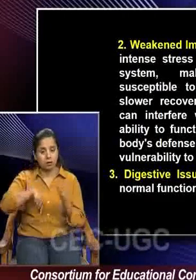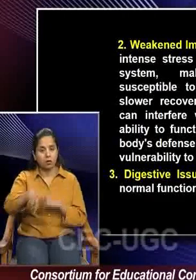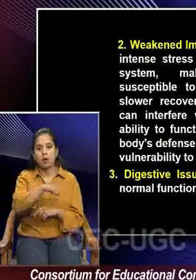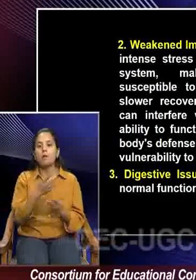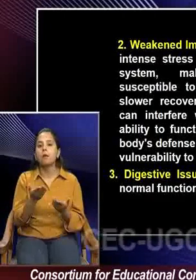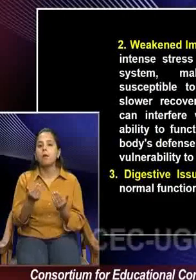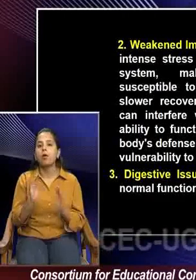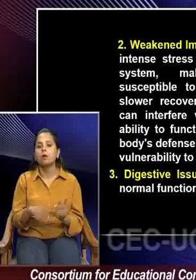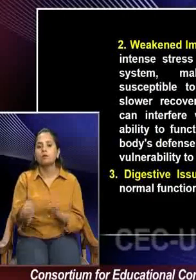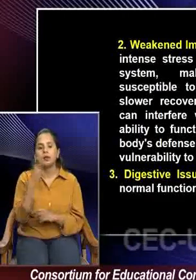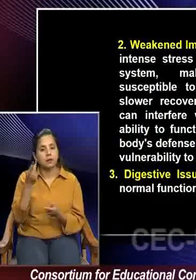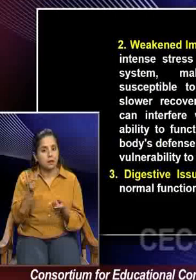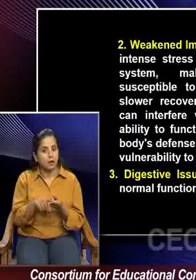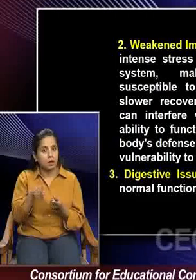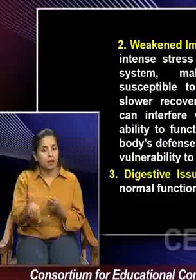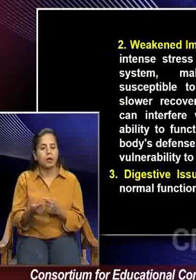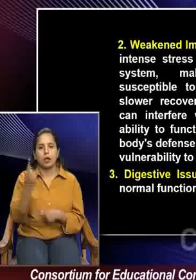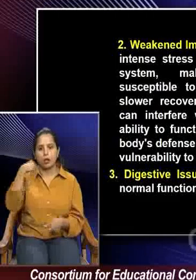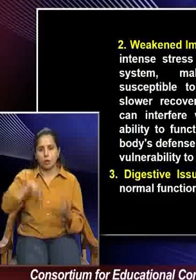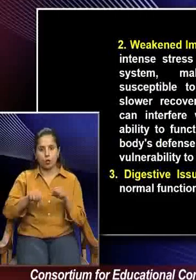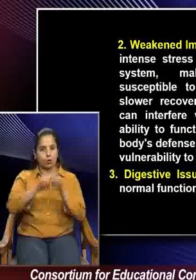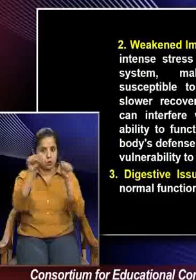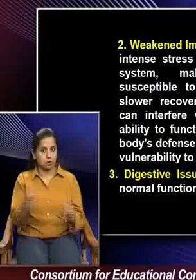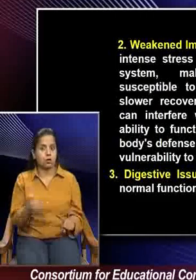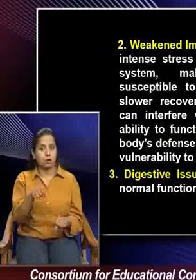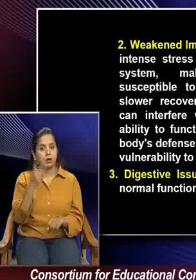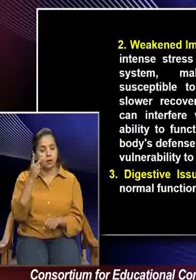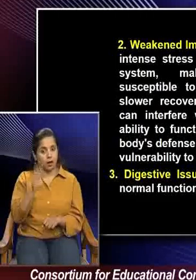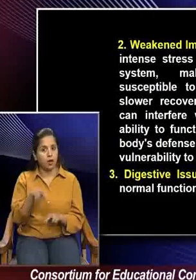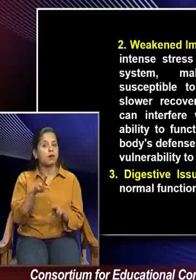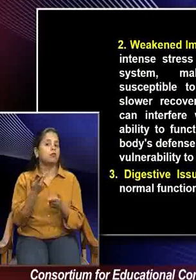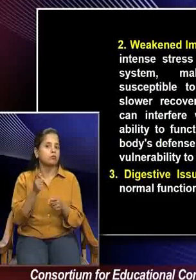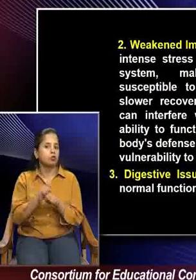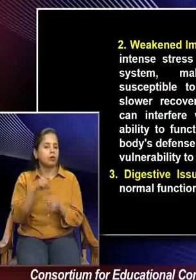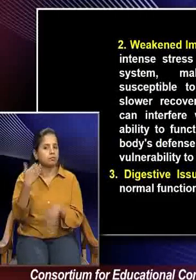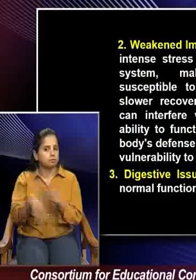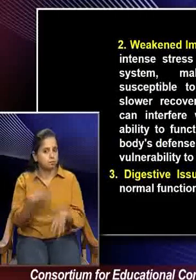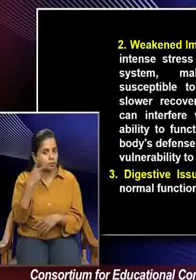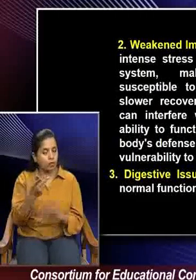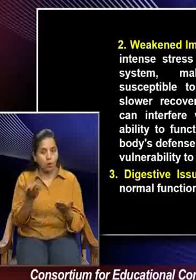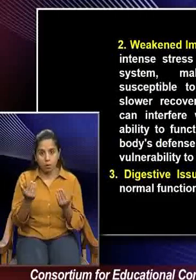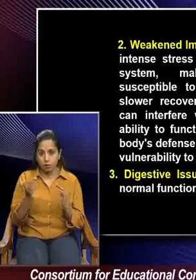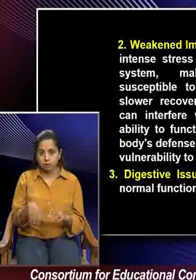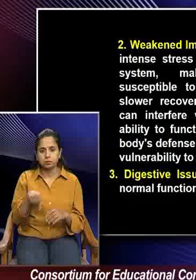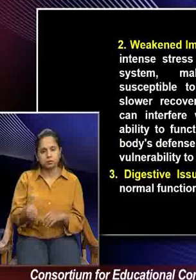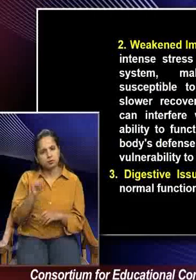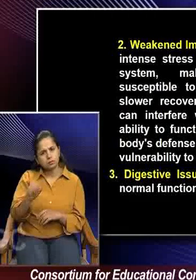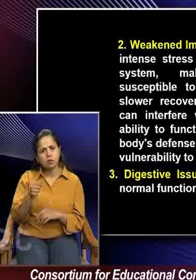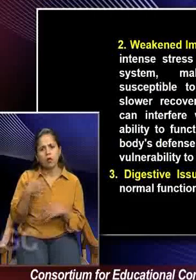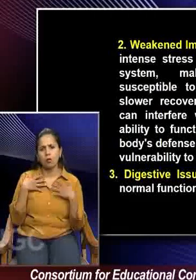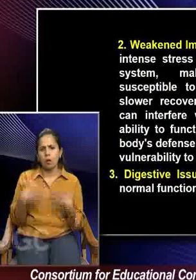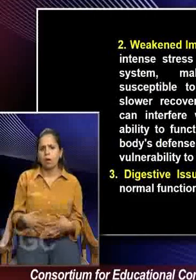interfere with the immune system ability to function optimally, impairing the